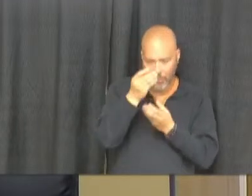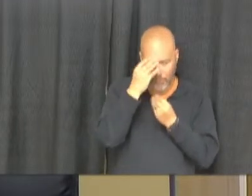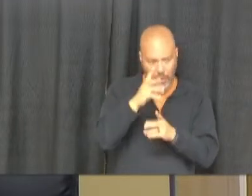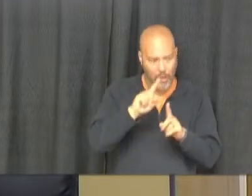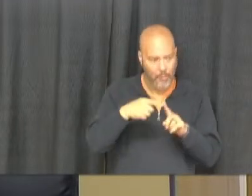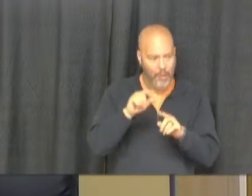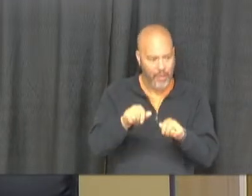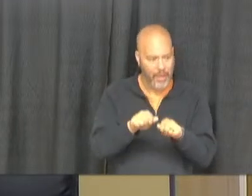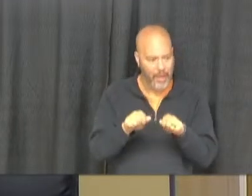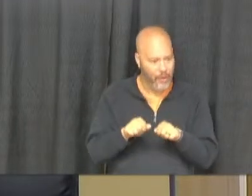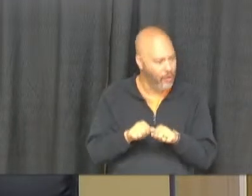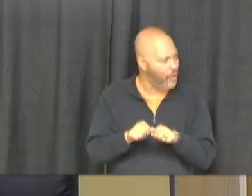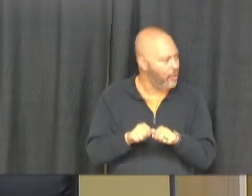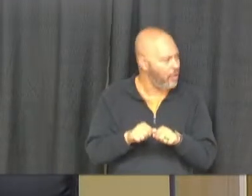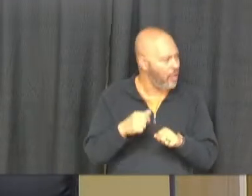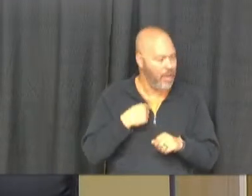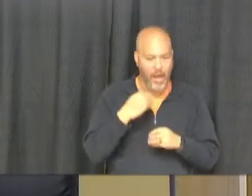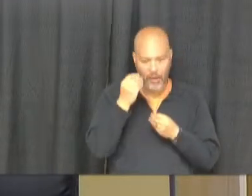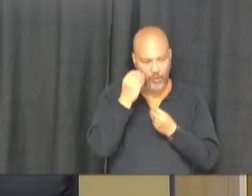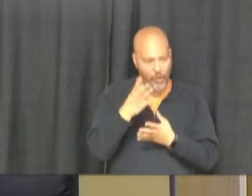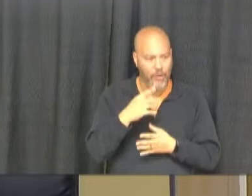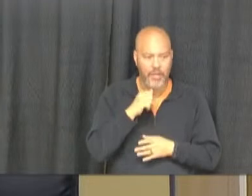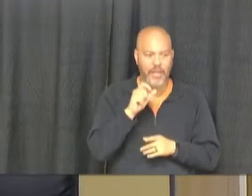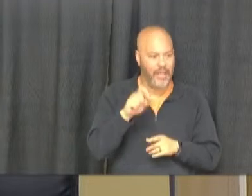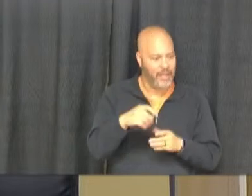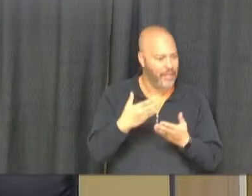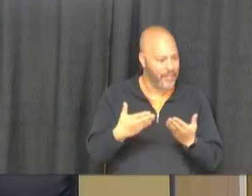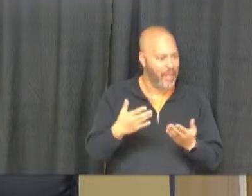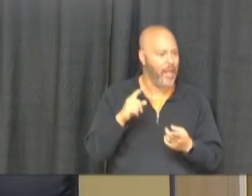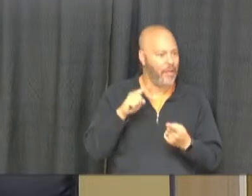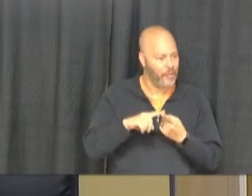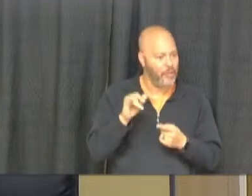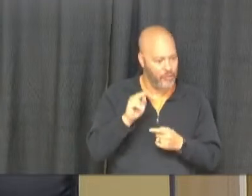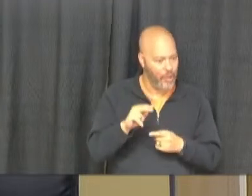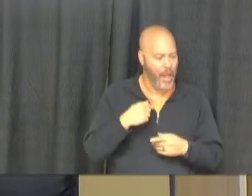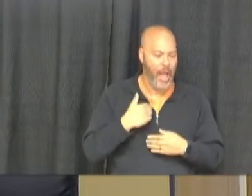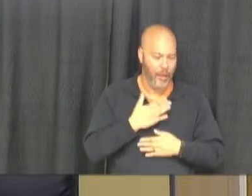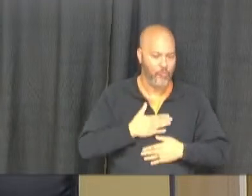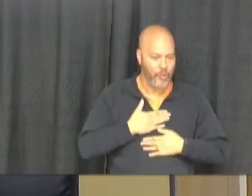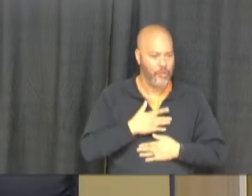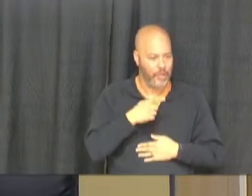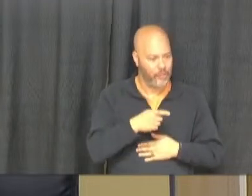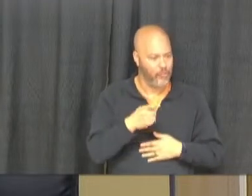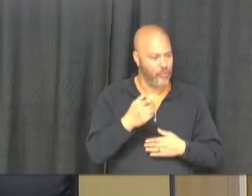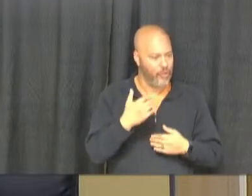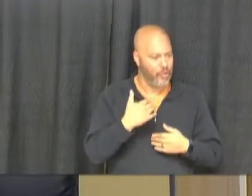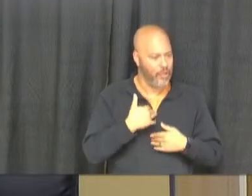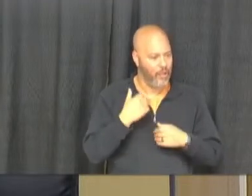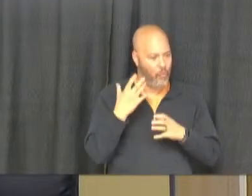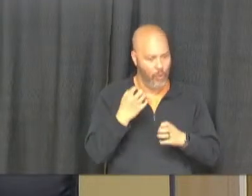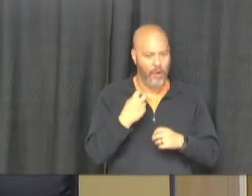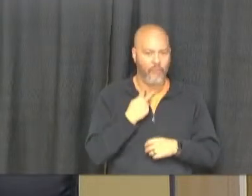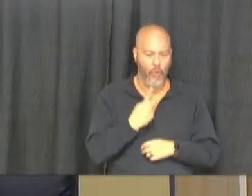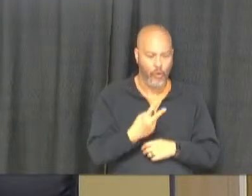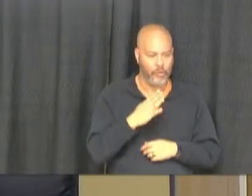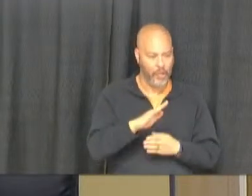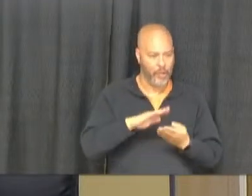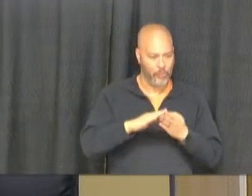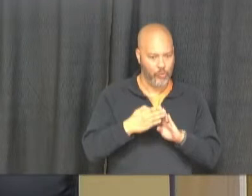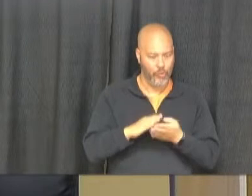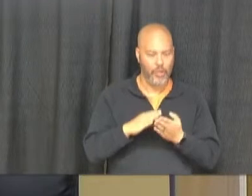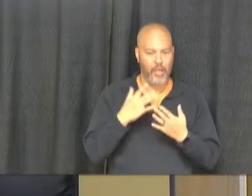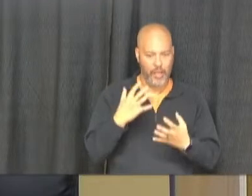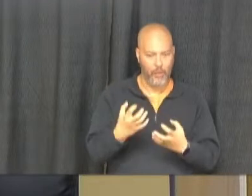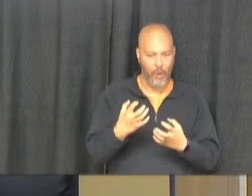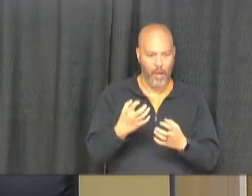about that area. And I told them they didn't need to be here until January. However, I know that they have a strong voice in their community and